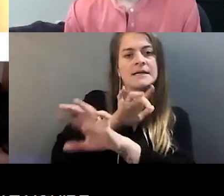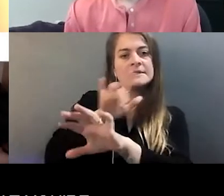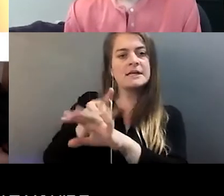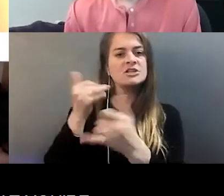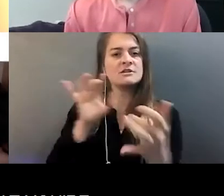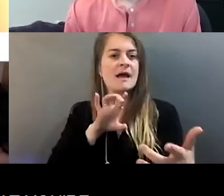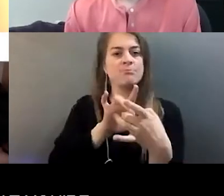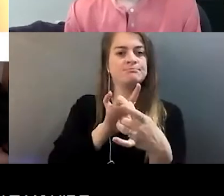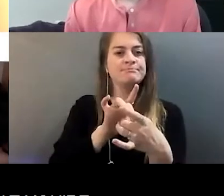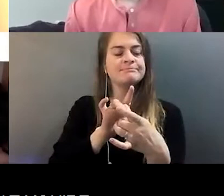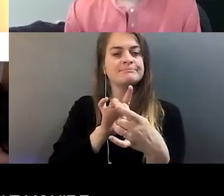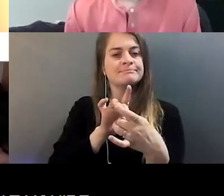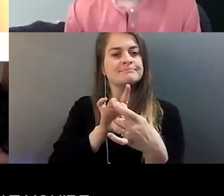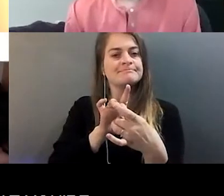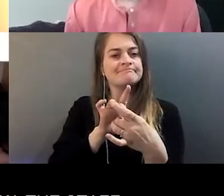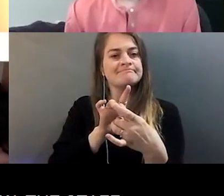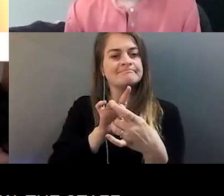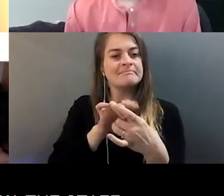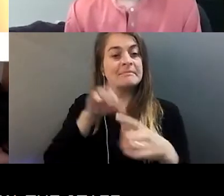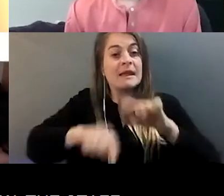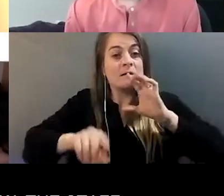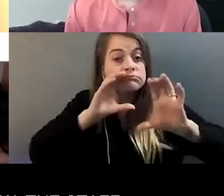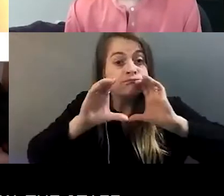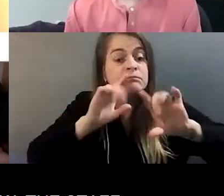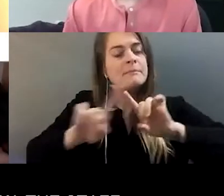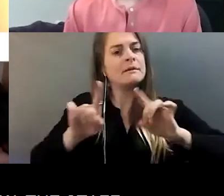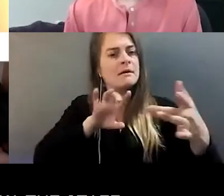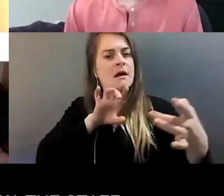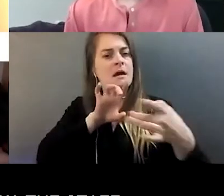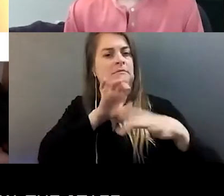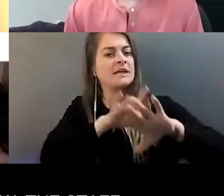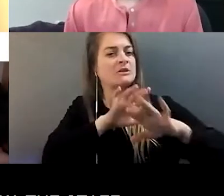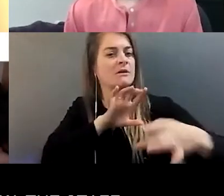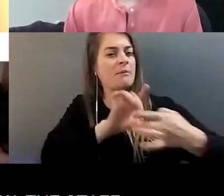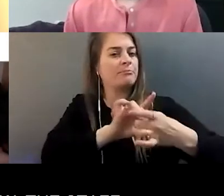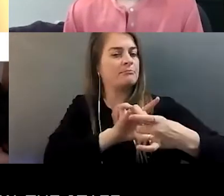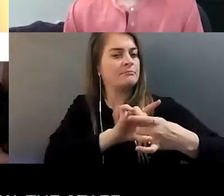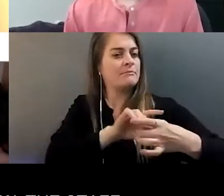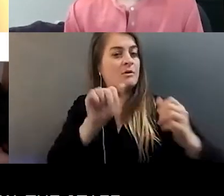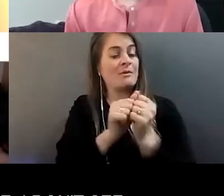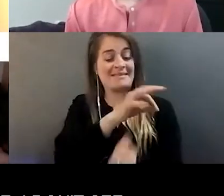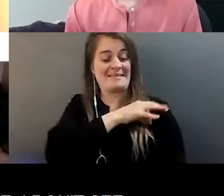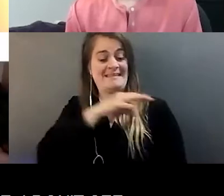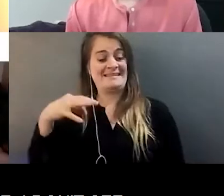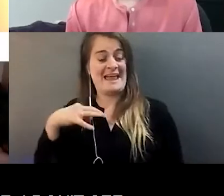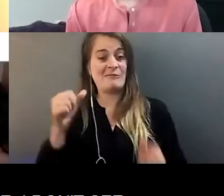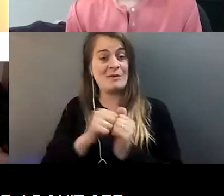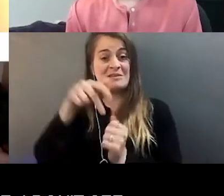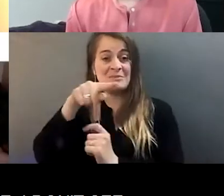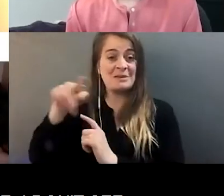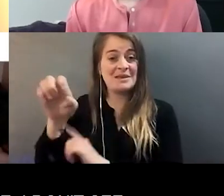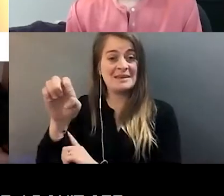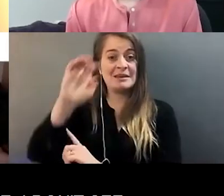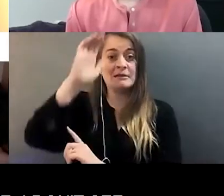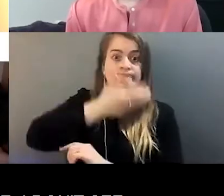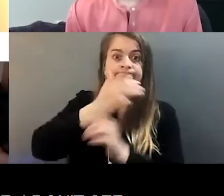missing. And I think given, you know, the staff levels and PPE, if that was in place, I